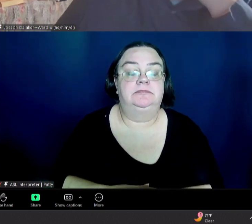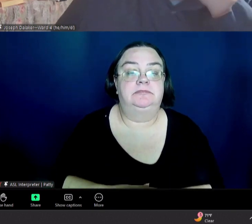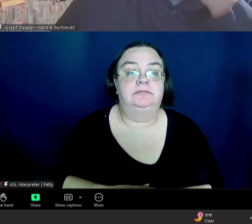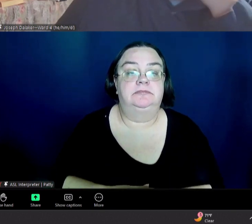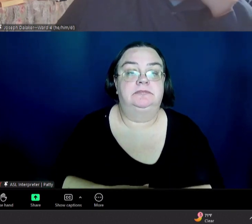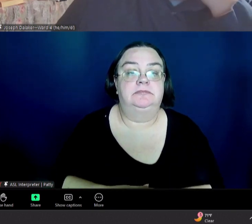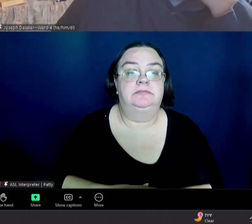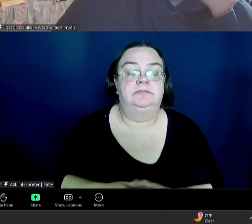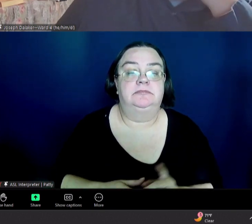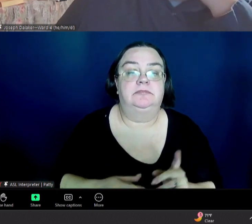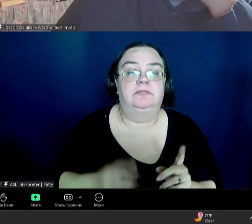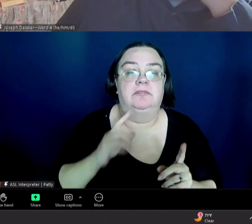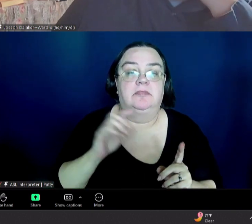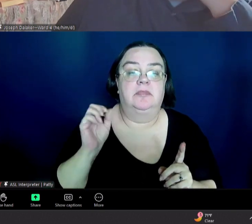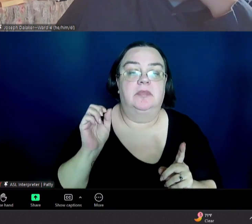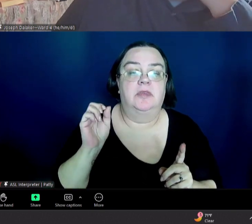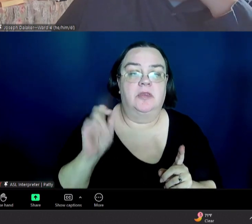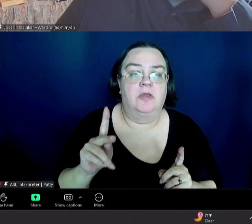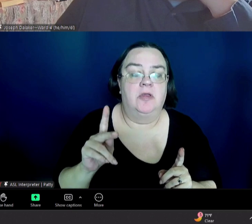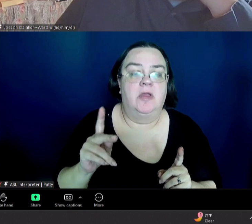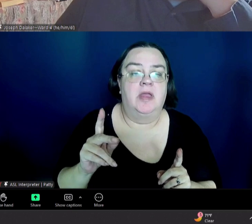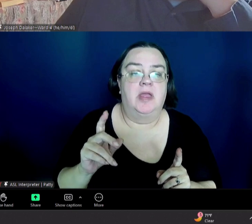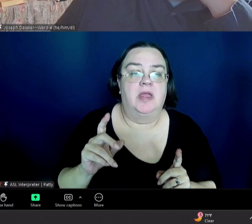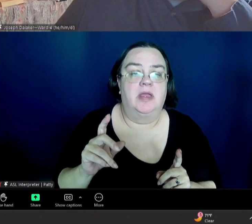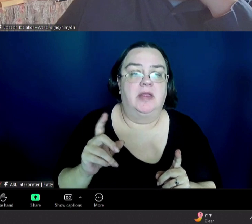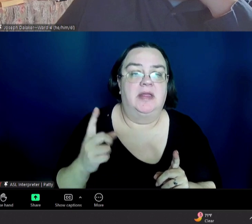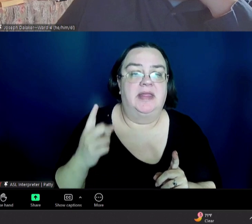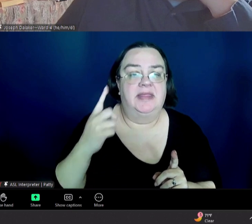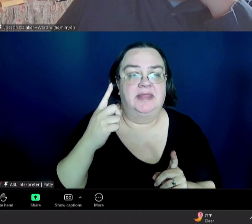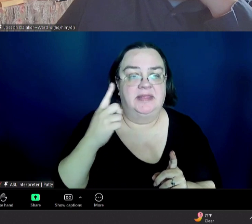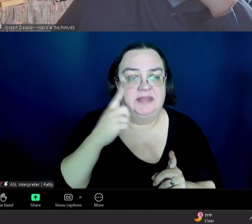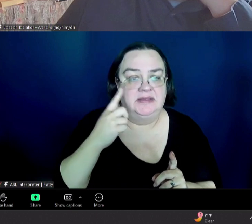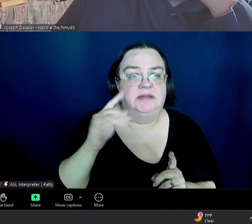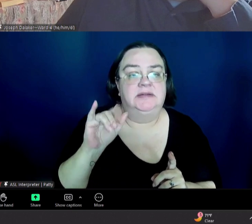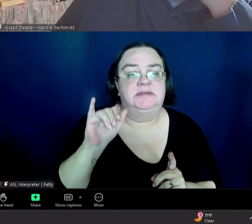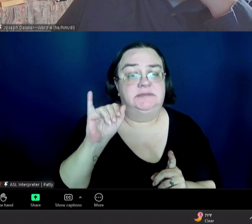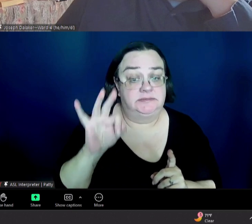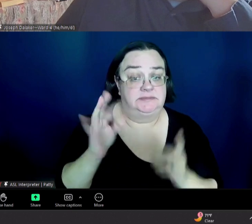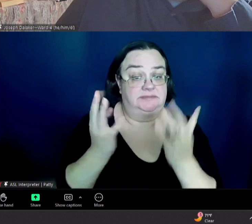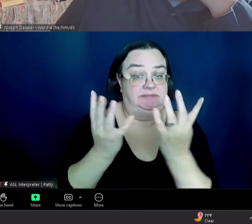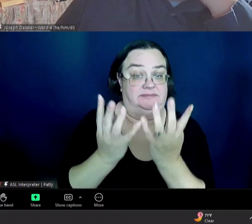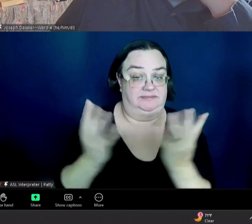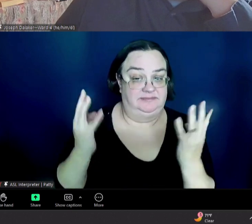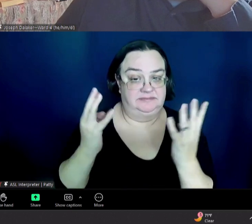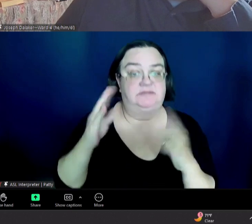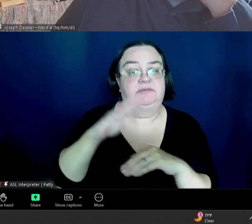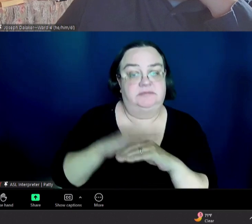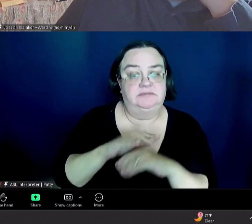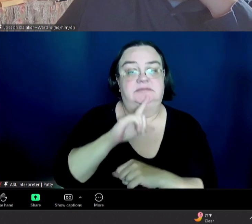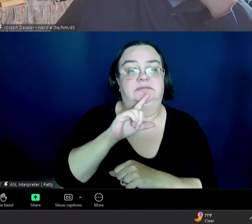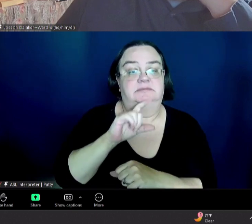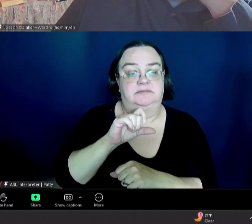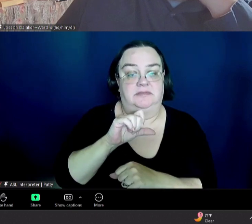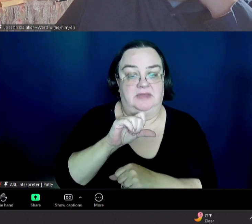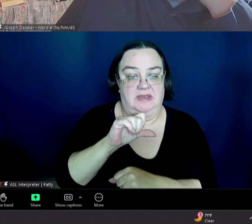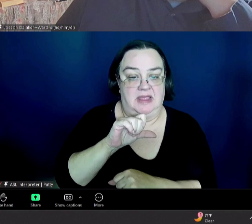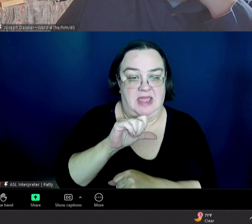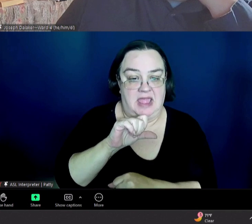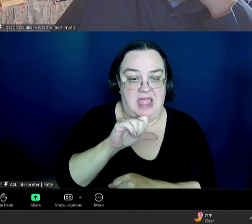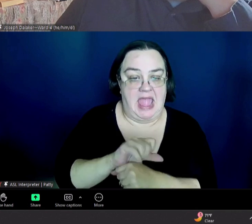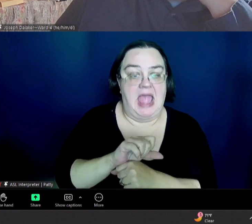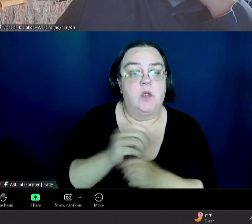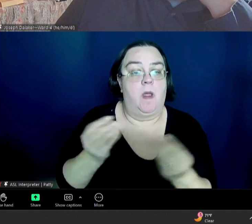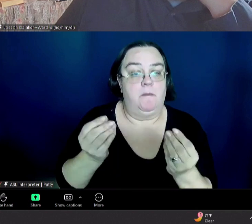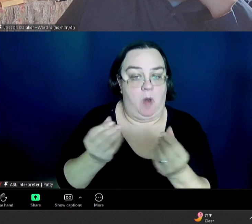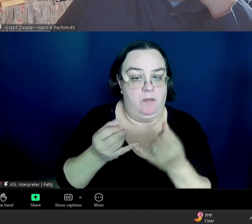I think we have, if the fence has fallen on an actual property line, we have asked folks to reach out to the